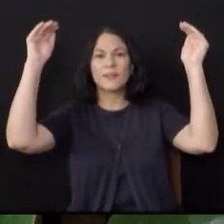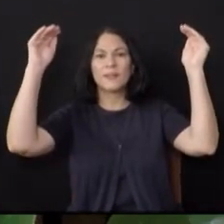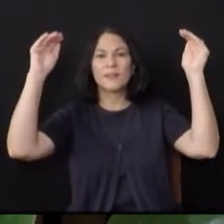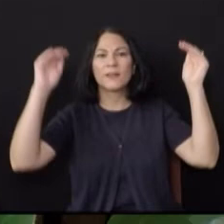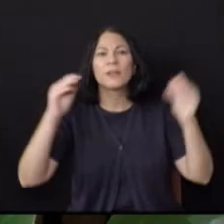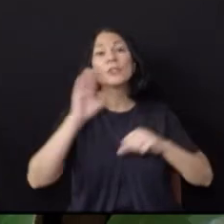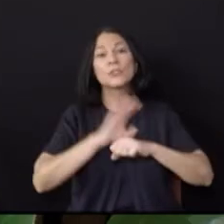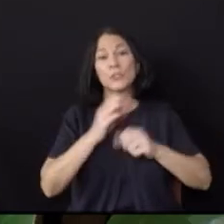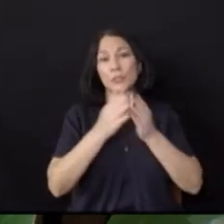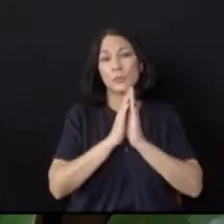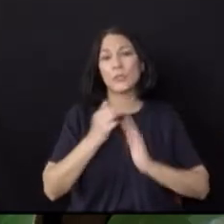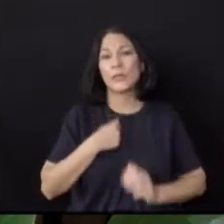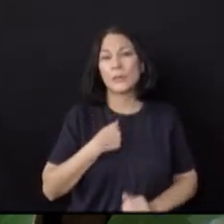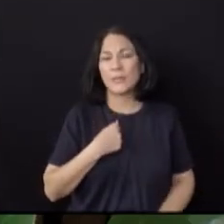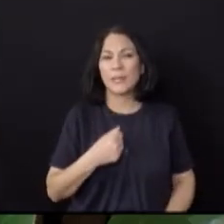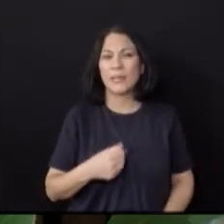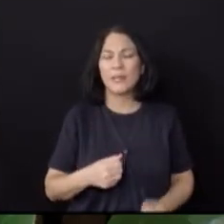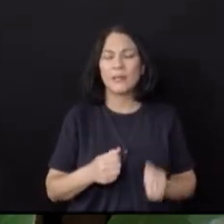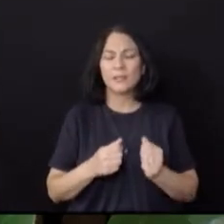Church, would you pray with me?